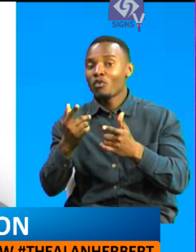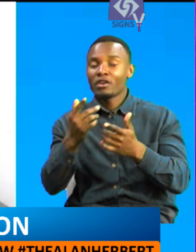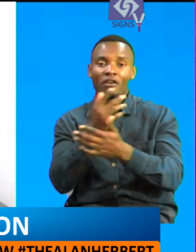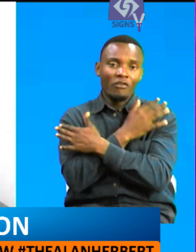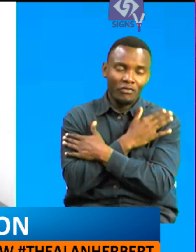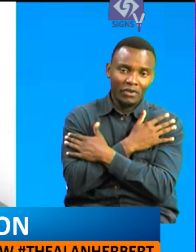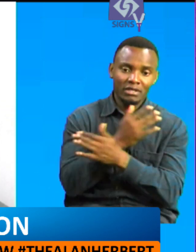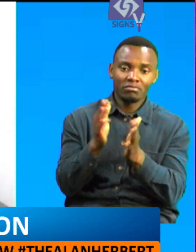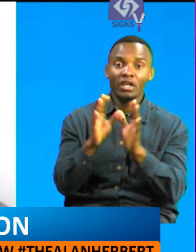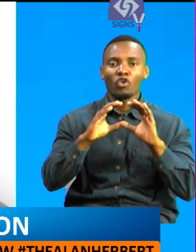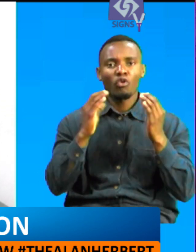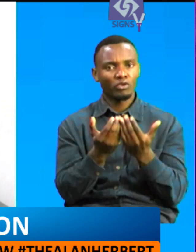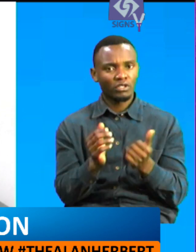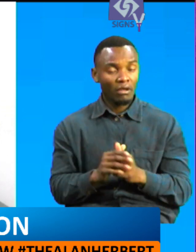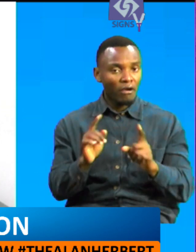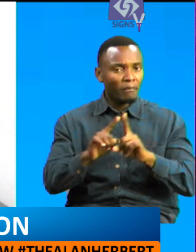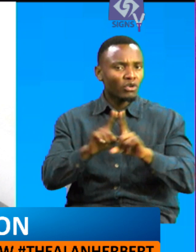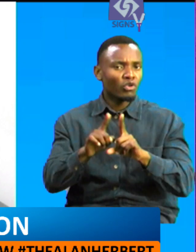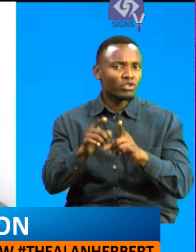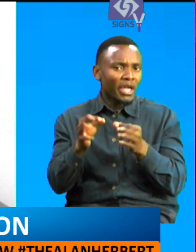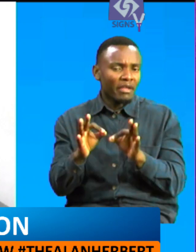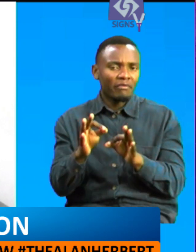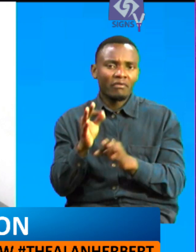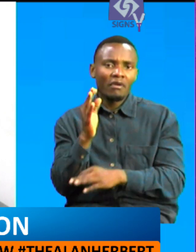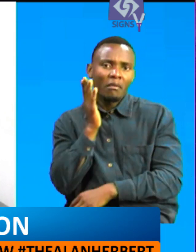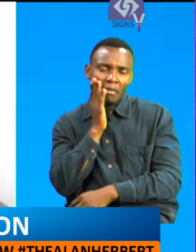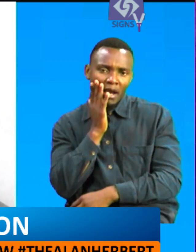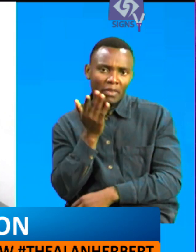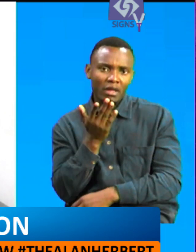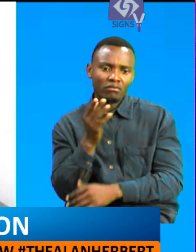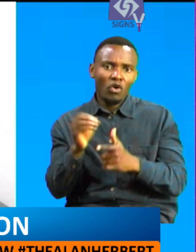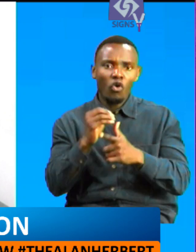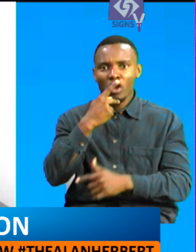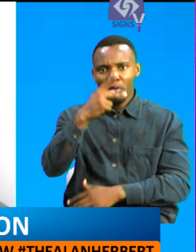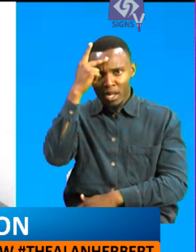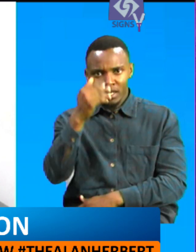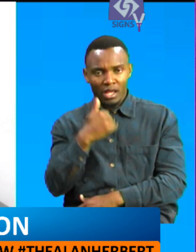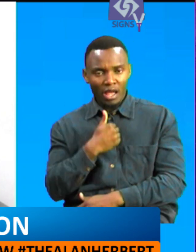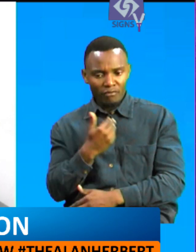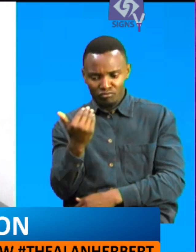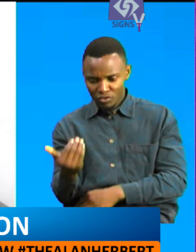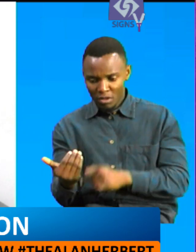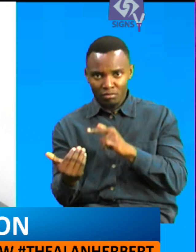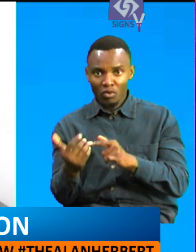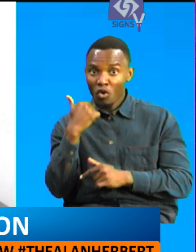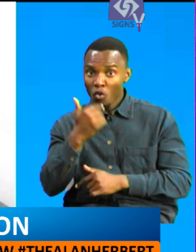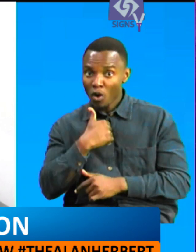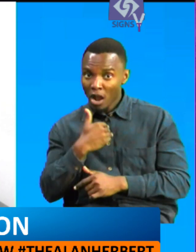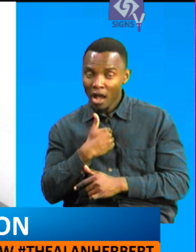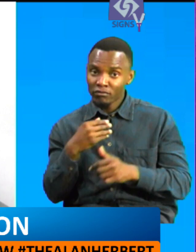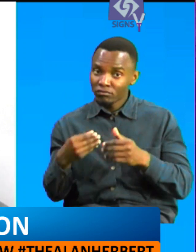if a mother and a father or a caregiver is watching and they have a child who stutters, which are some of the things that you would tell them